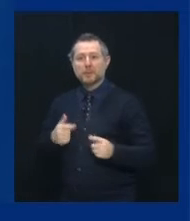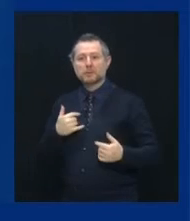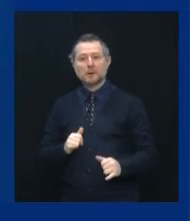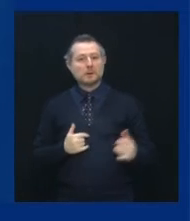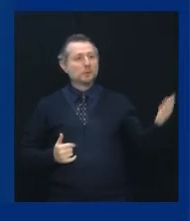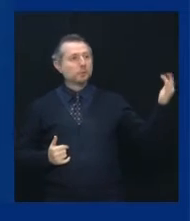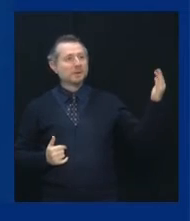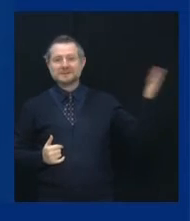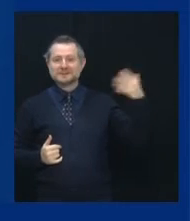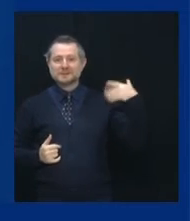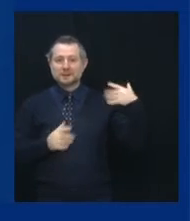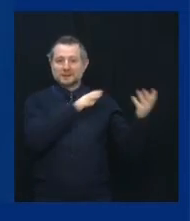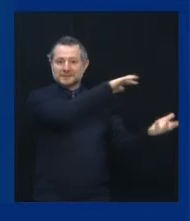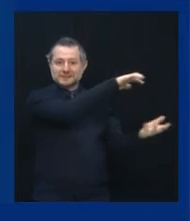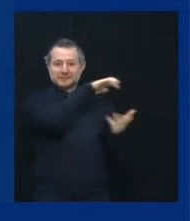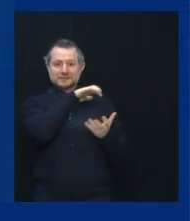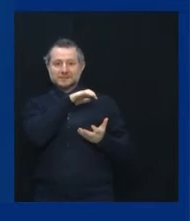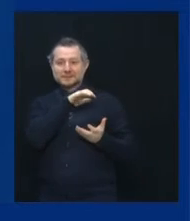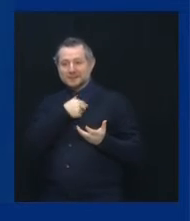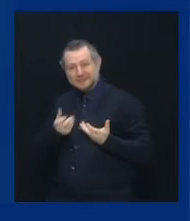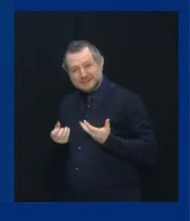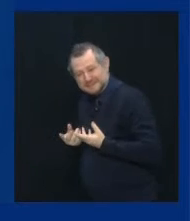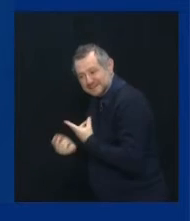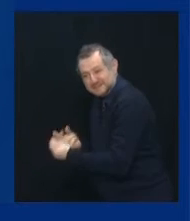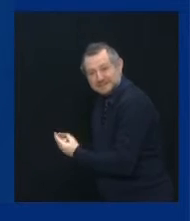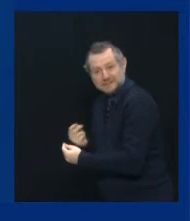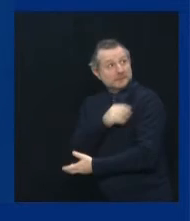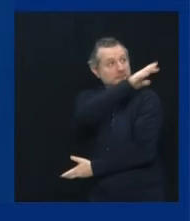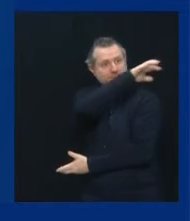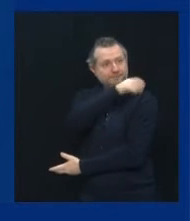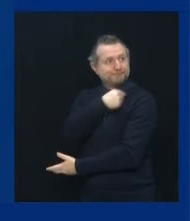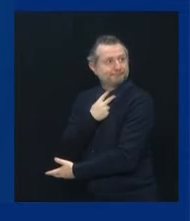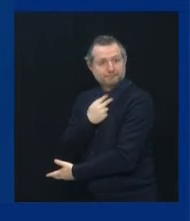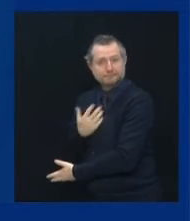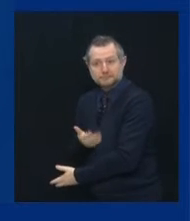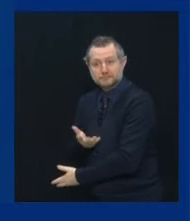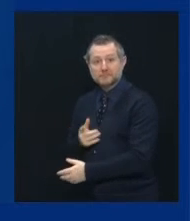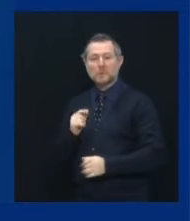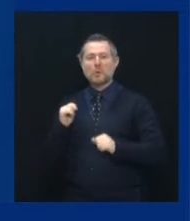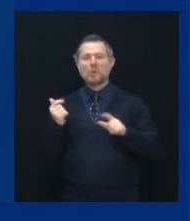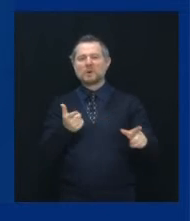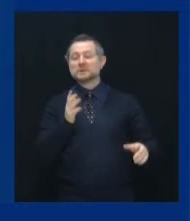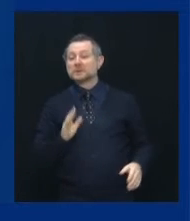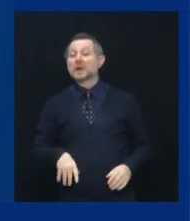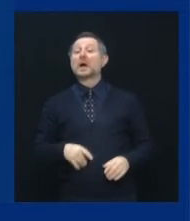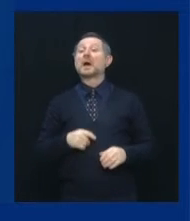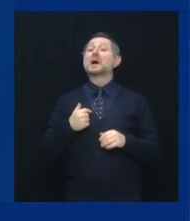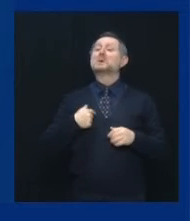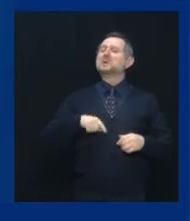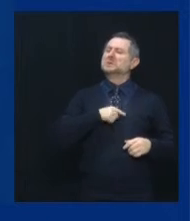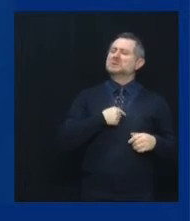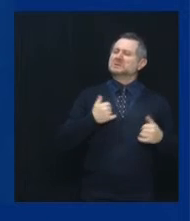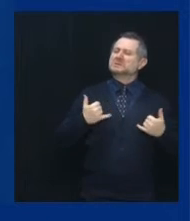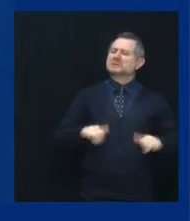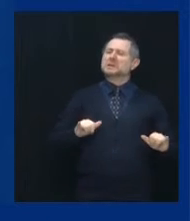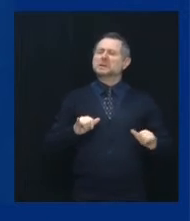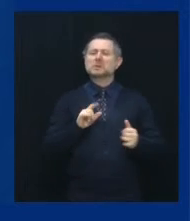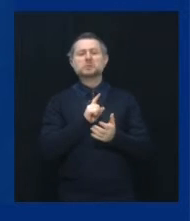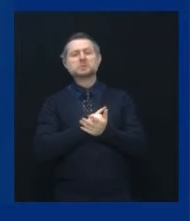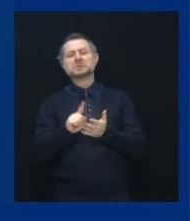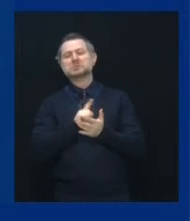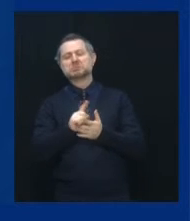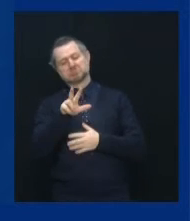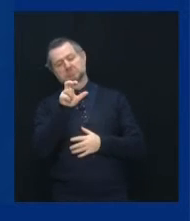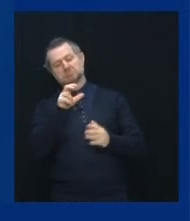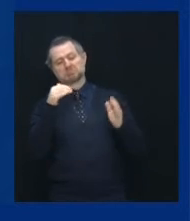do all the hospital staff and nursing home staff. We're still receiving about